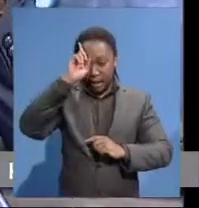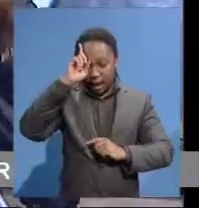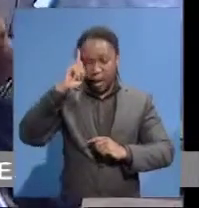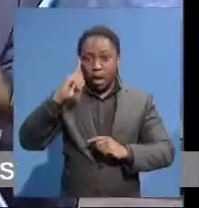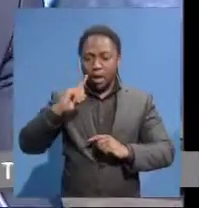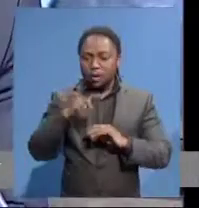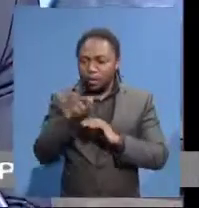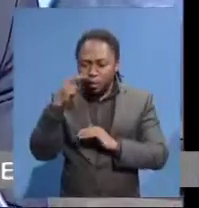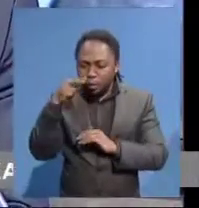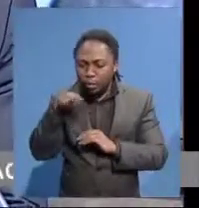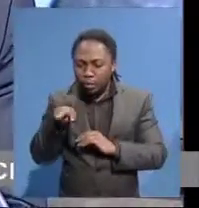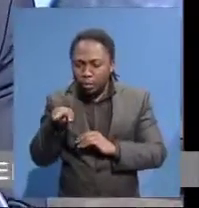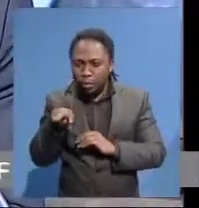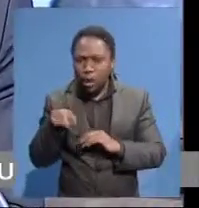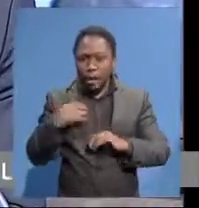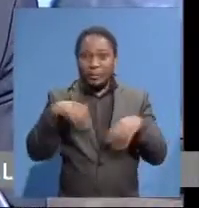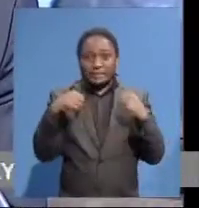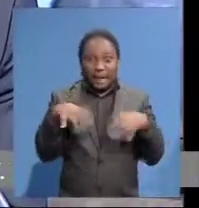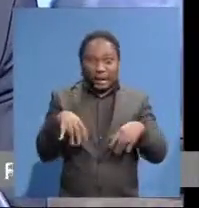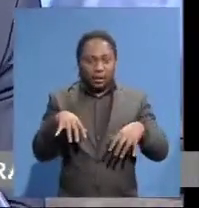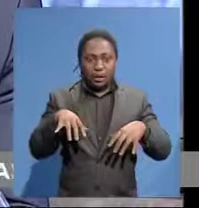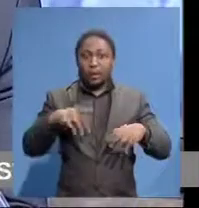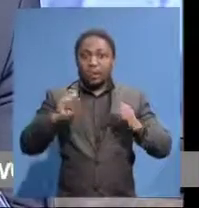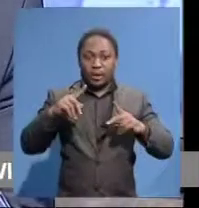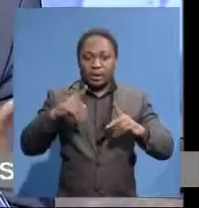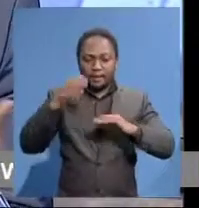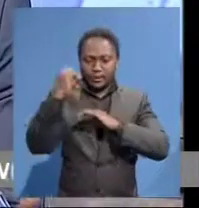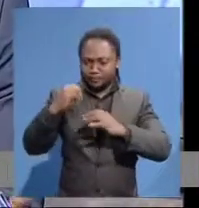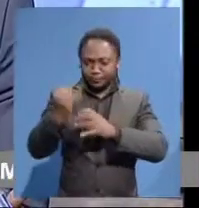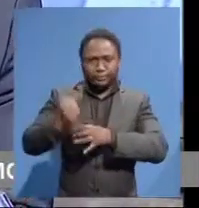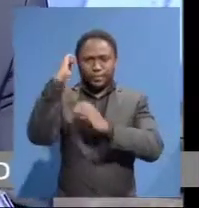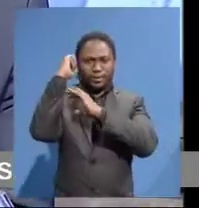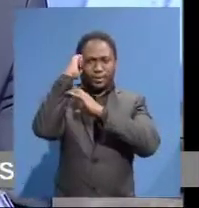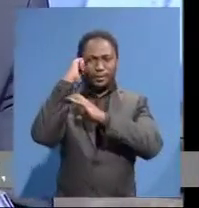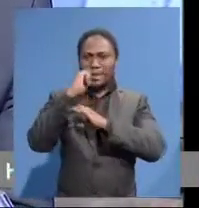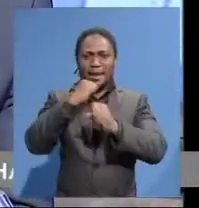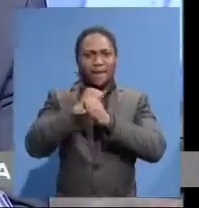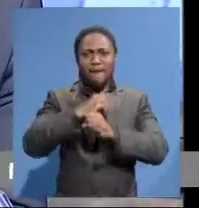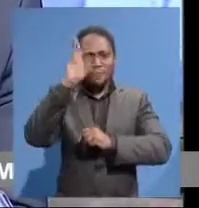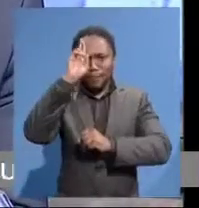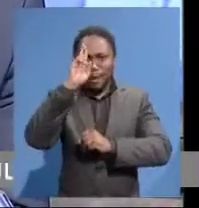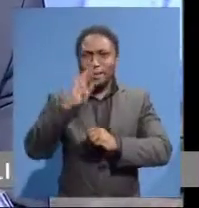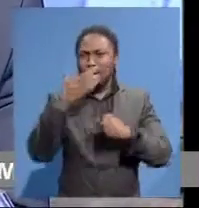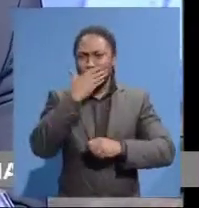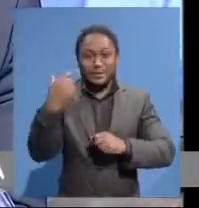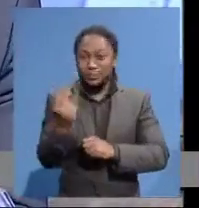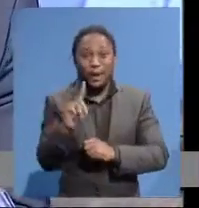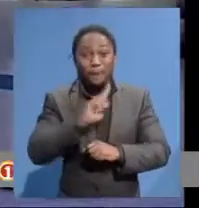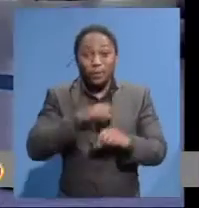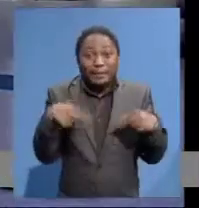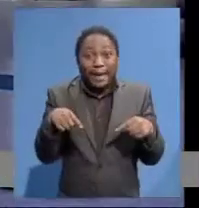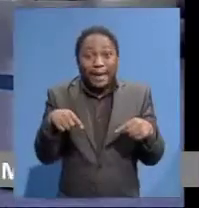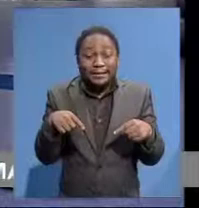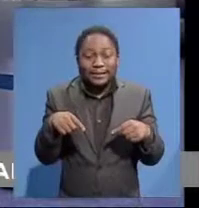through the, the window. I was shaking. Till now, I can't remember if I did my best, with that shot or whatever.